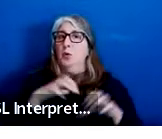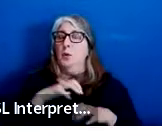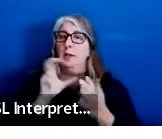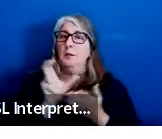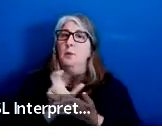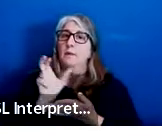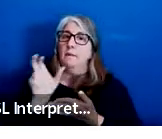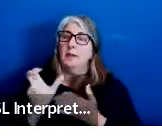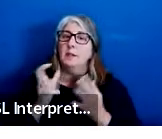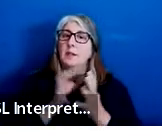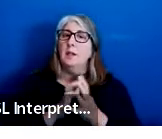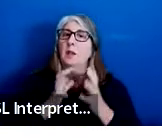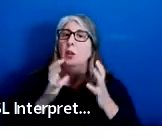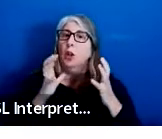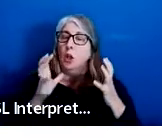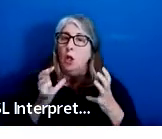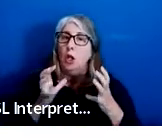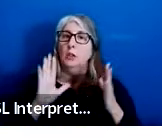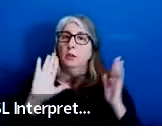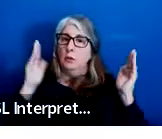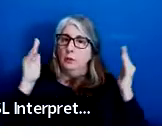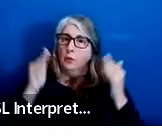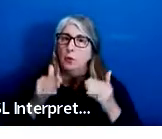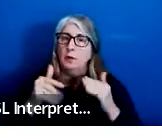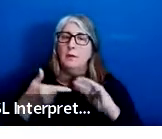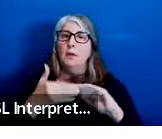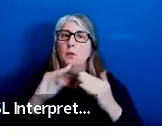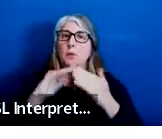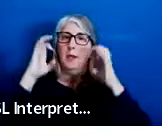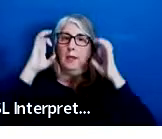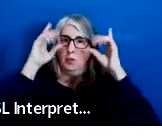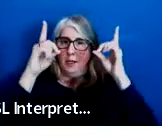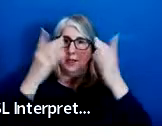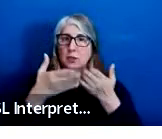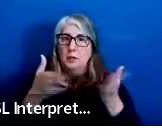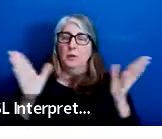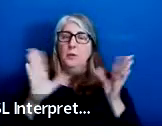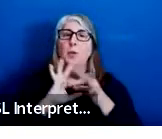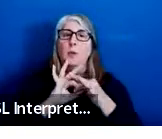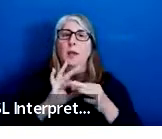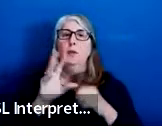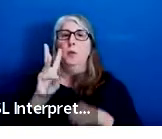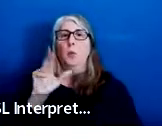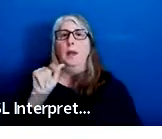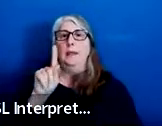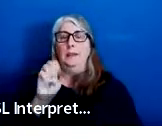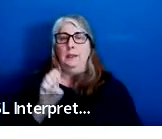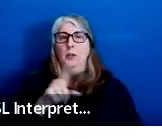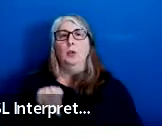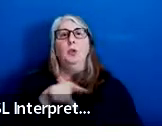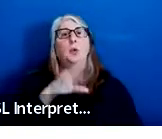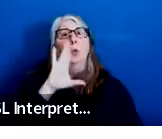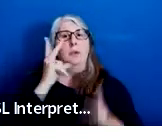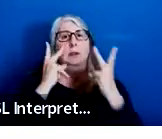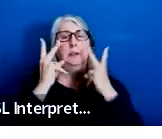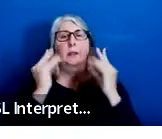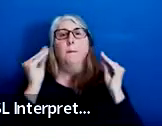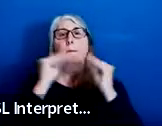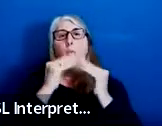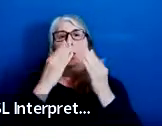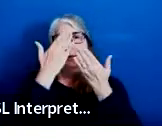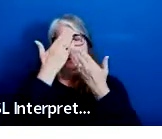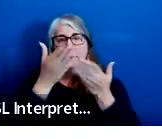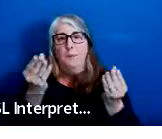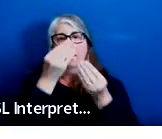a lot in our community education around waste. So you'll see a lot more public information